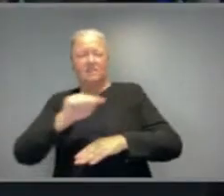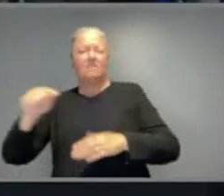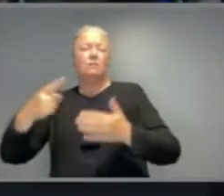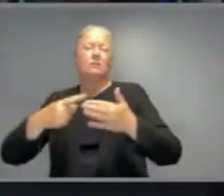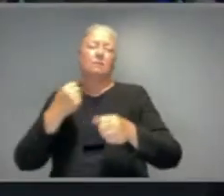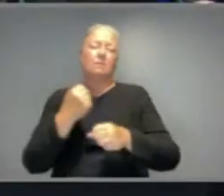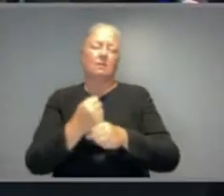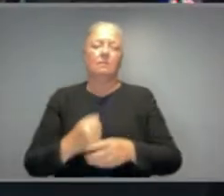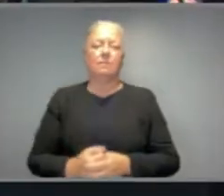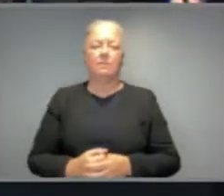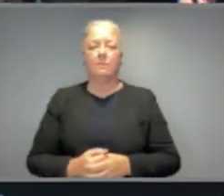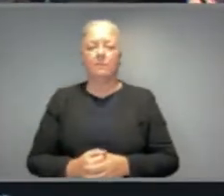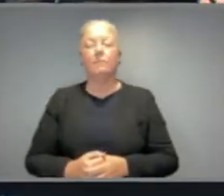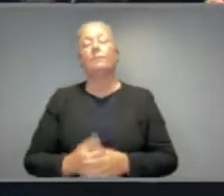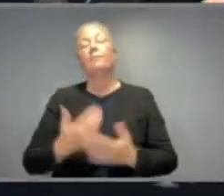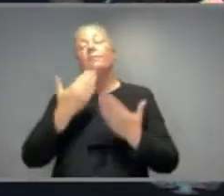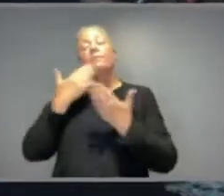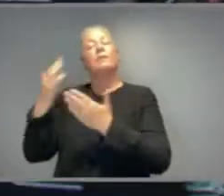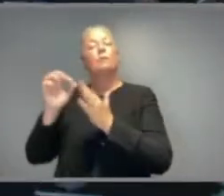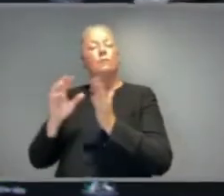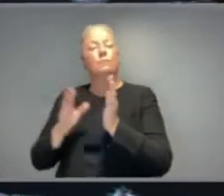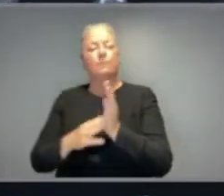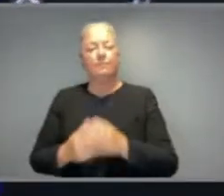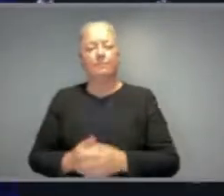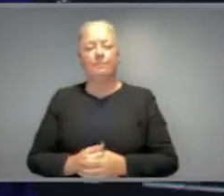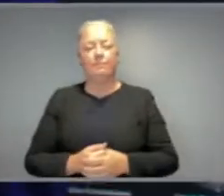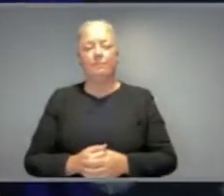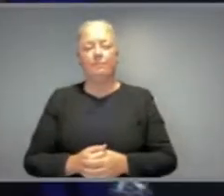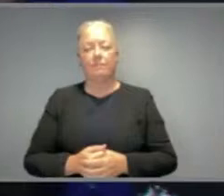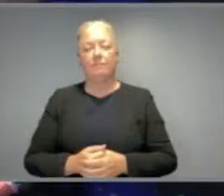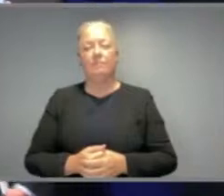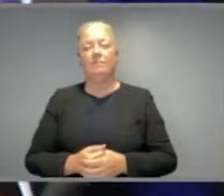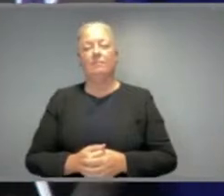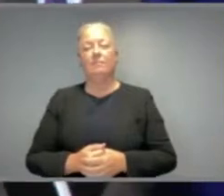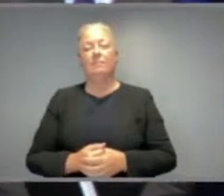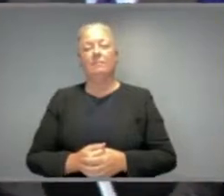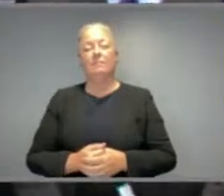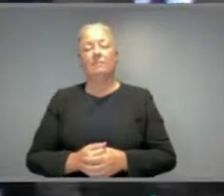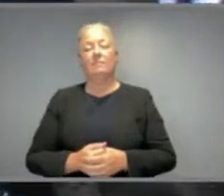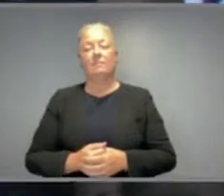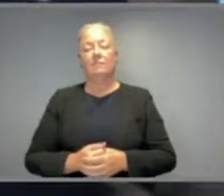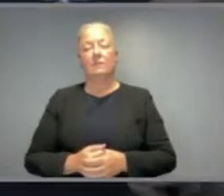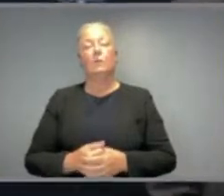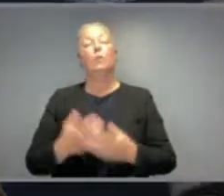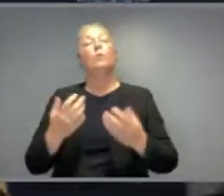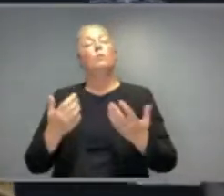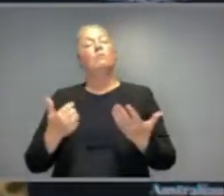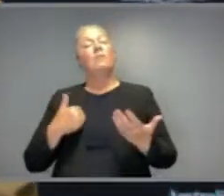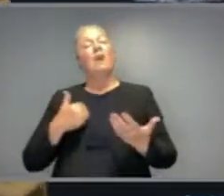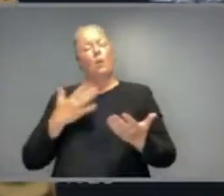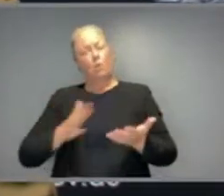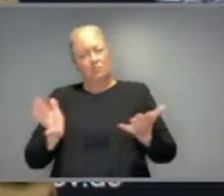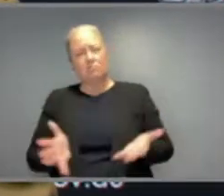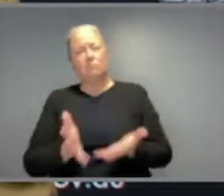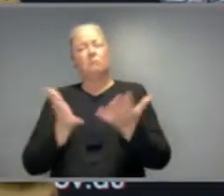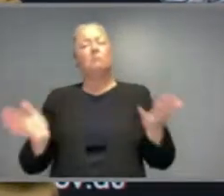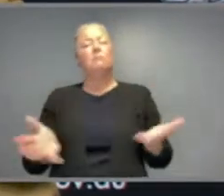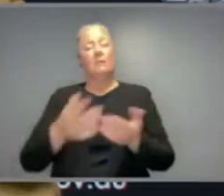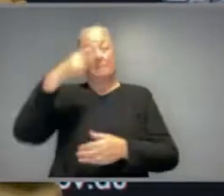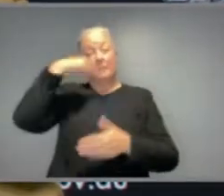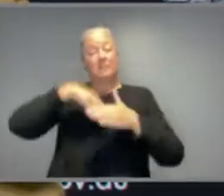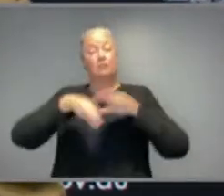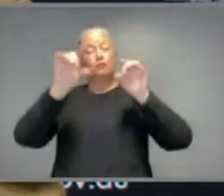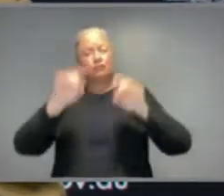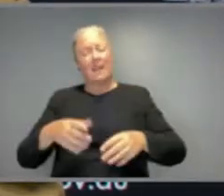Thanks, Prime Minister. Look, at the moment, I'm really encouraged by the willingness of Australians to come forward to get vaccinated. We've